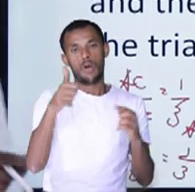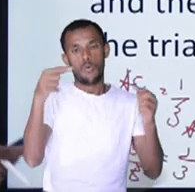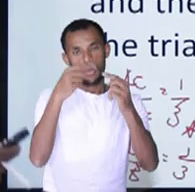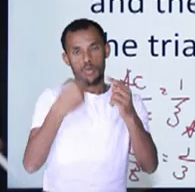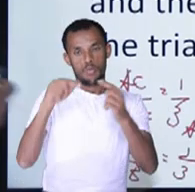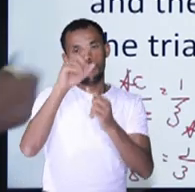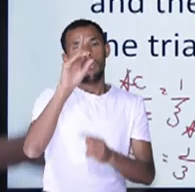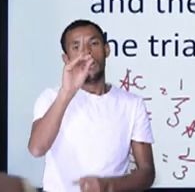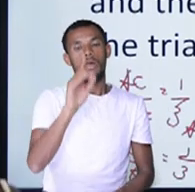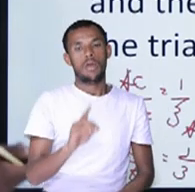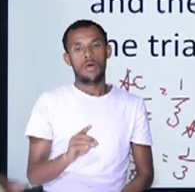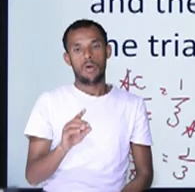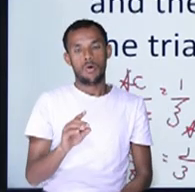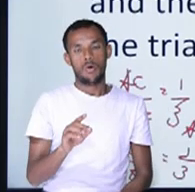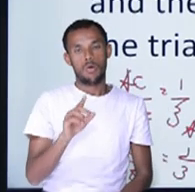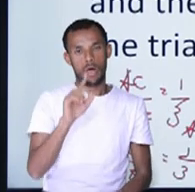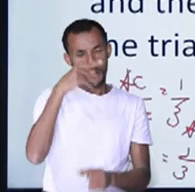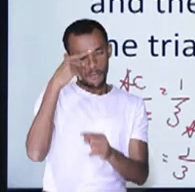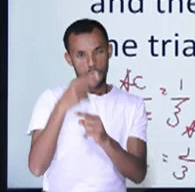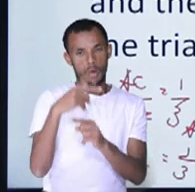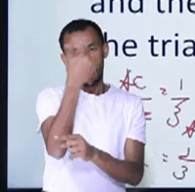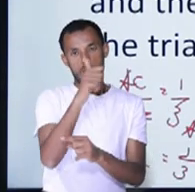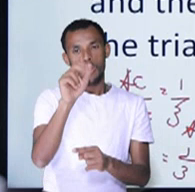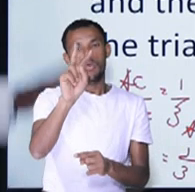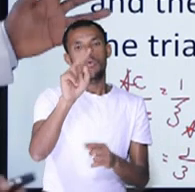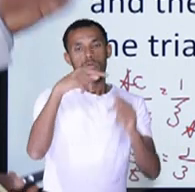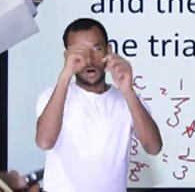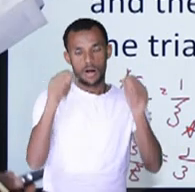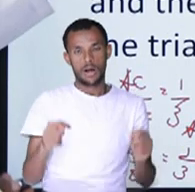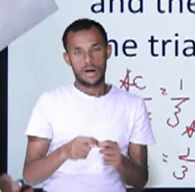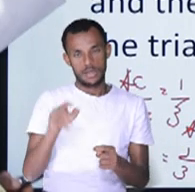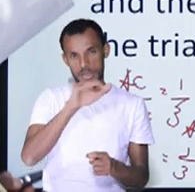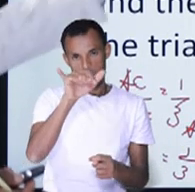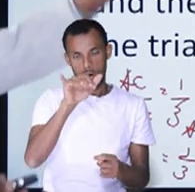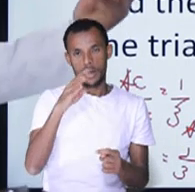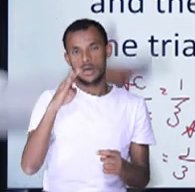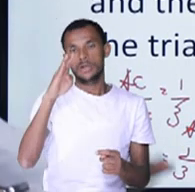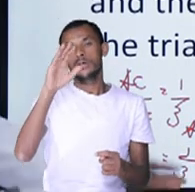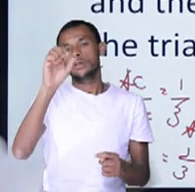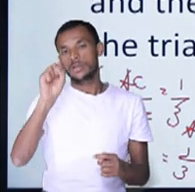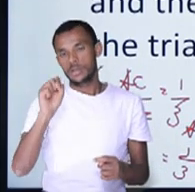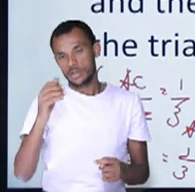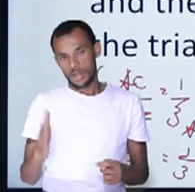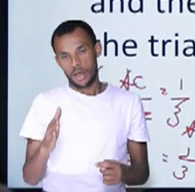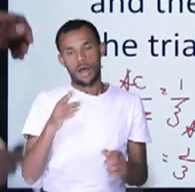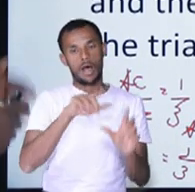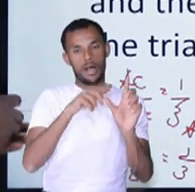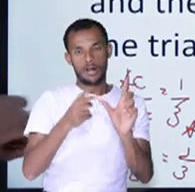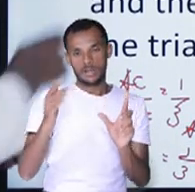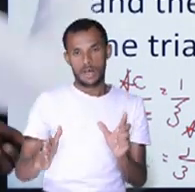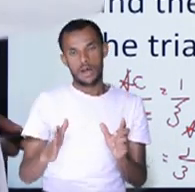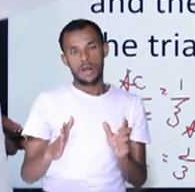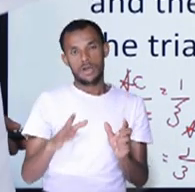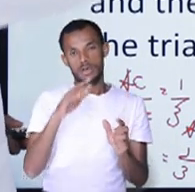D. So you can prove any two like triangles are similar by side angle similarity using this